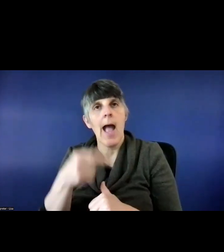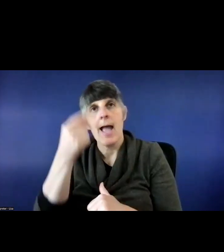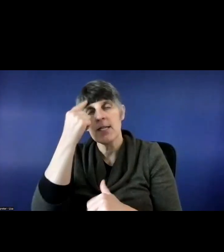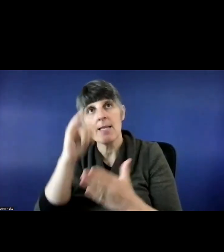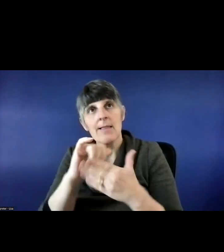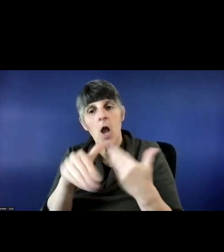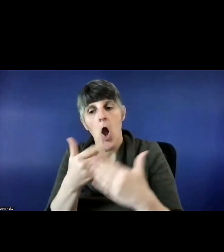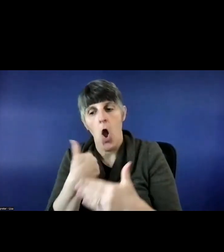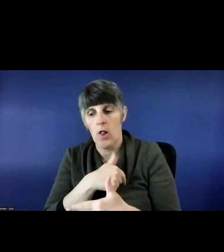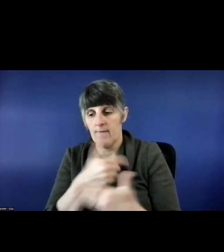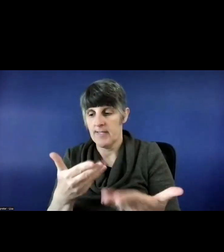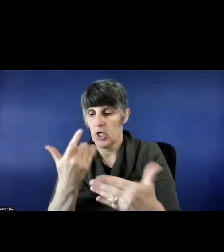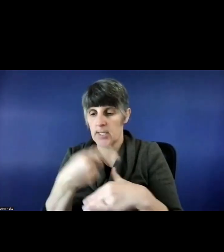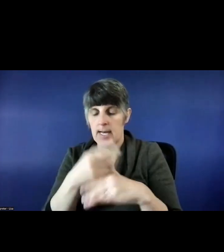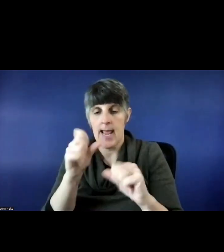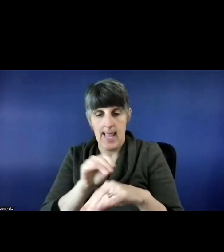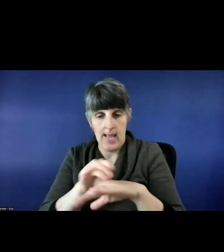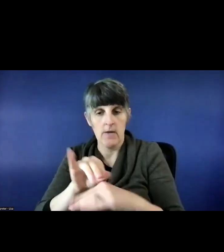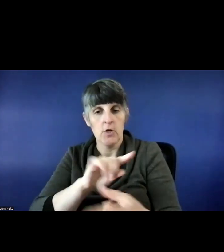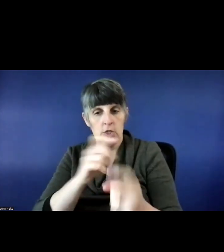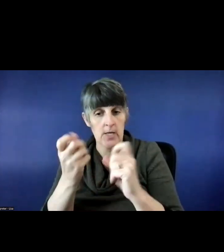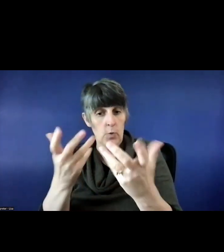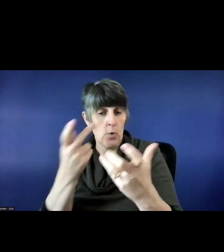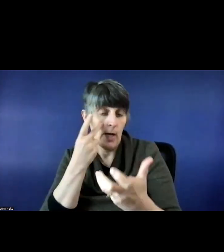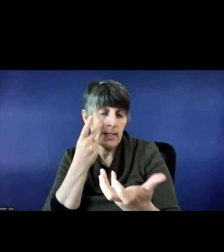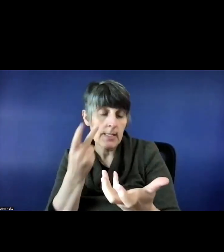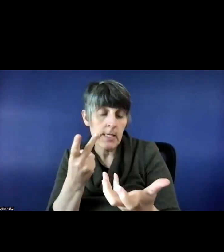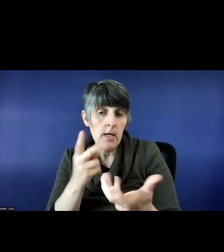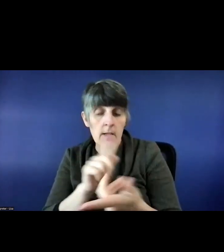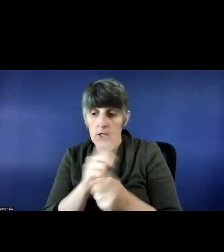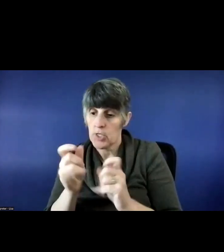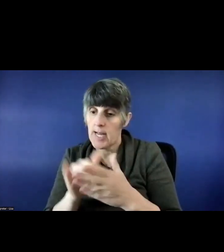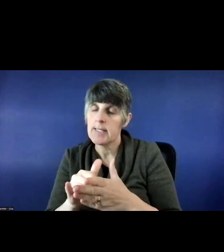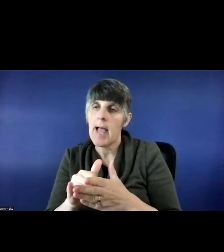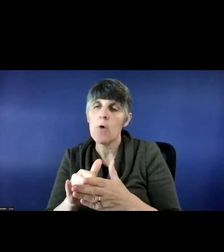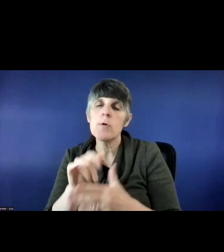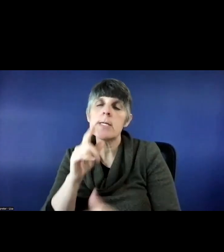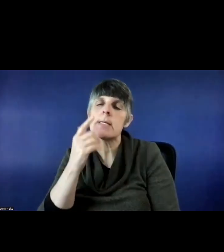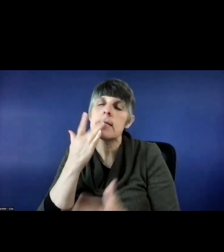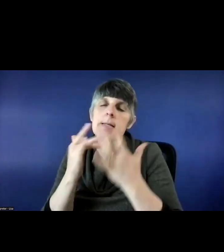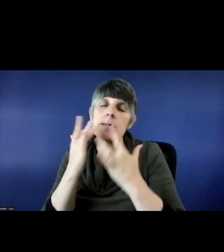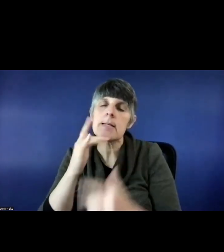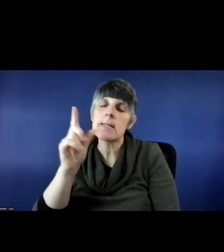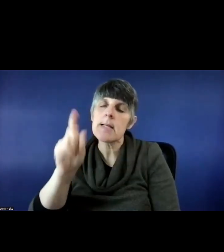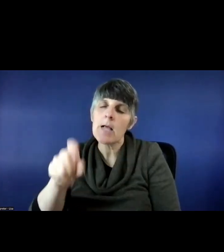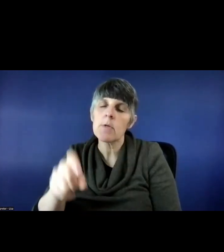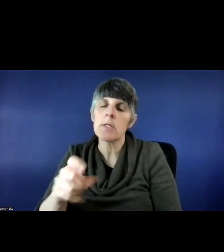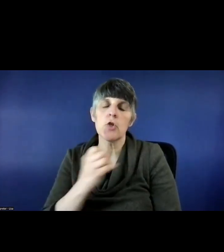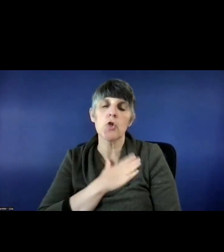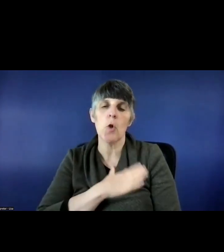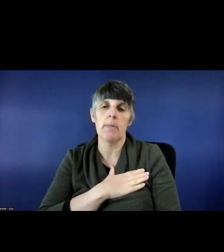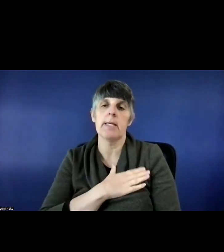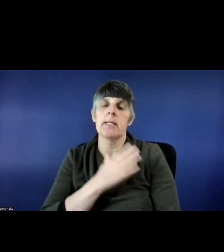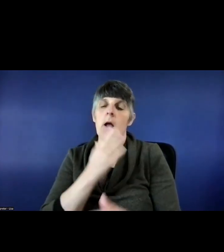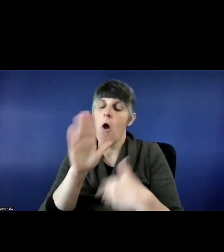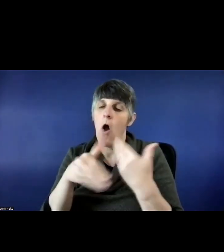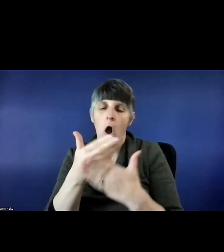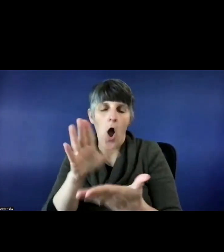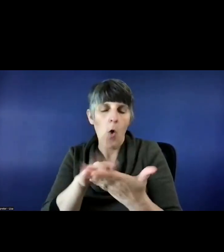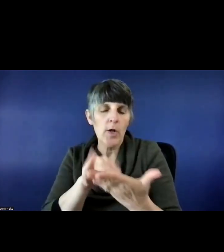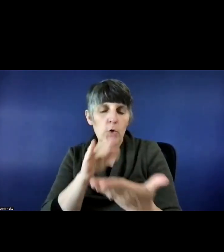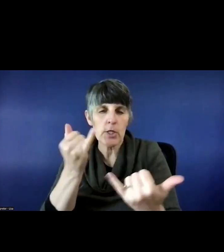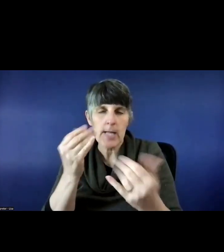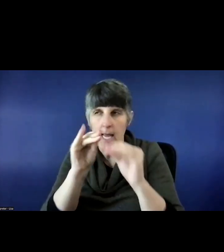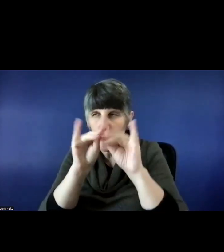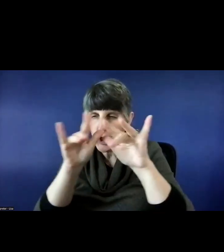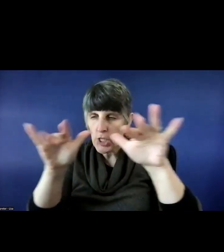of us here today can be the change that we want to see, the change that we desperately need. So please share all the things that you learned today with as